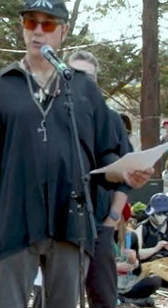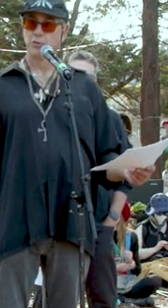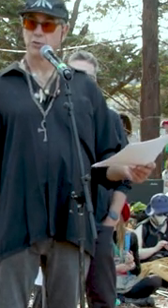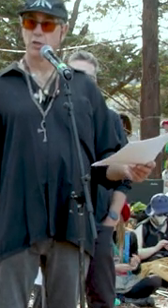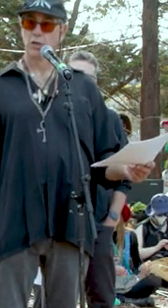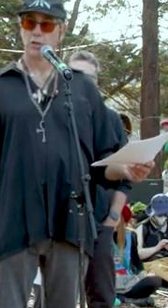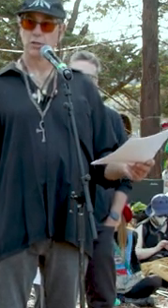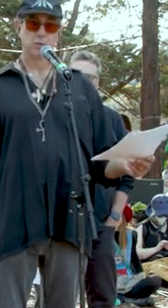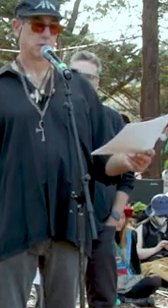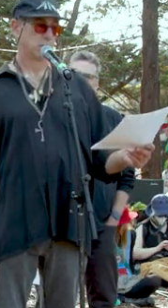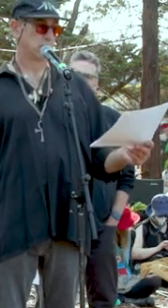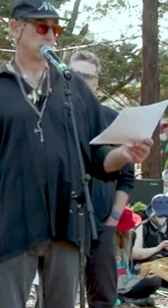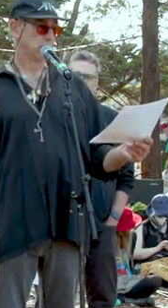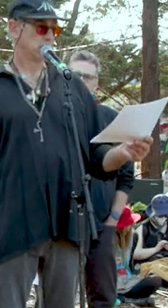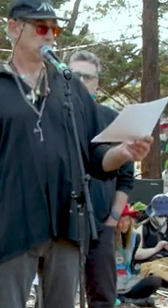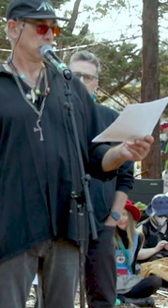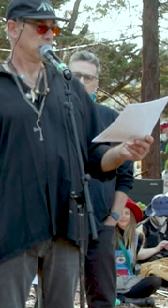Philip Rogers Clark.